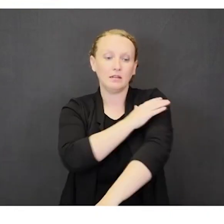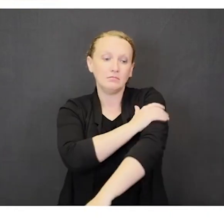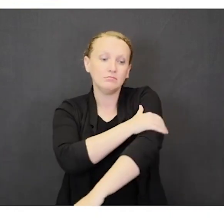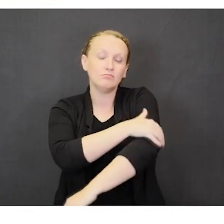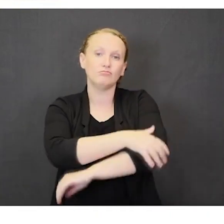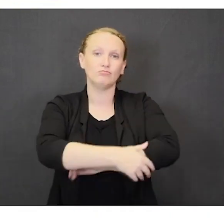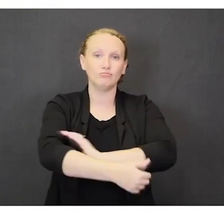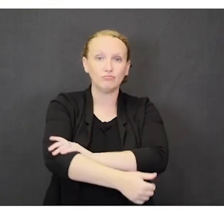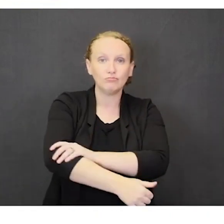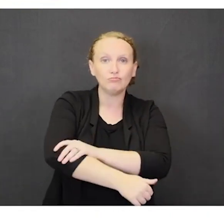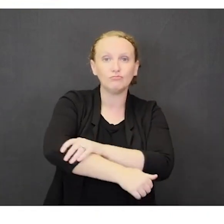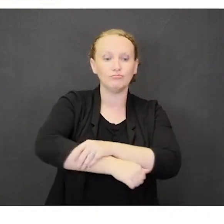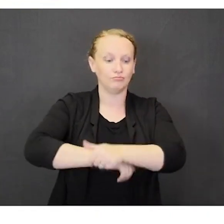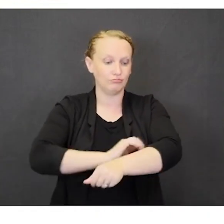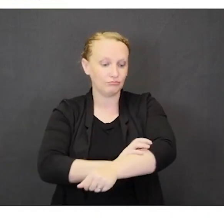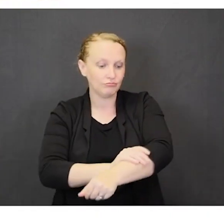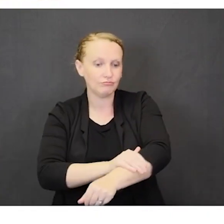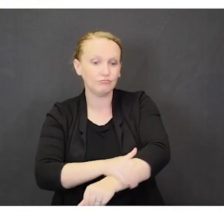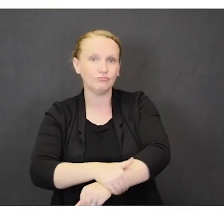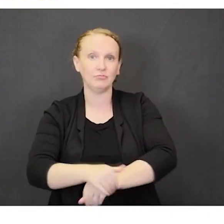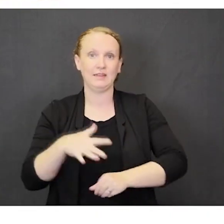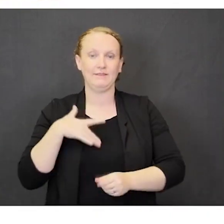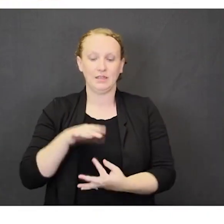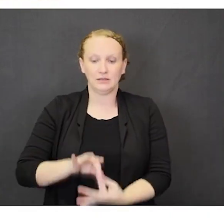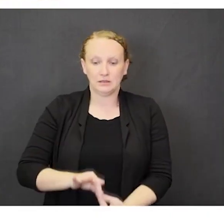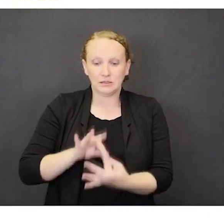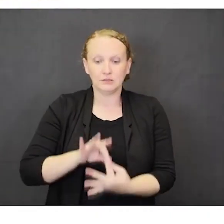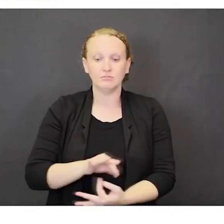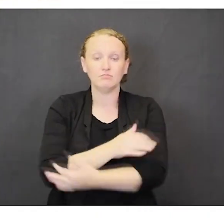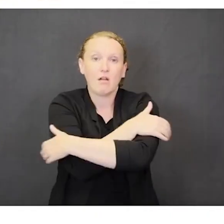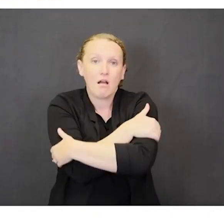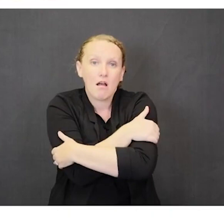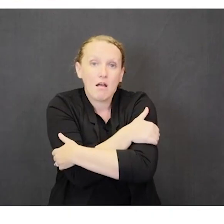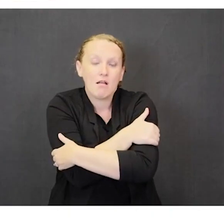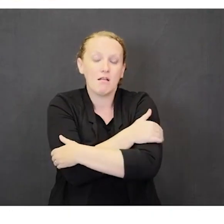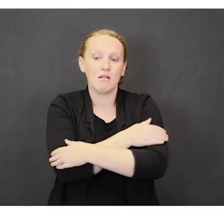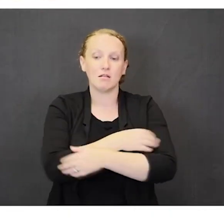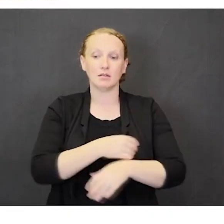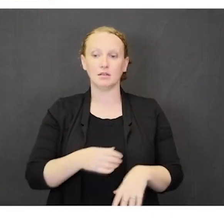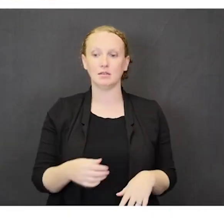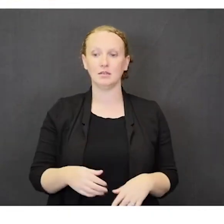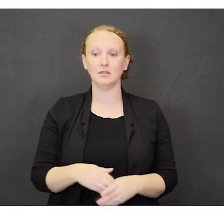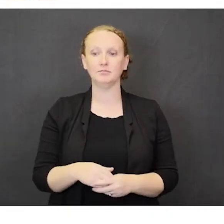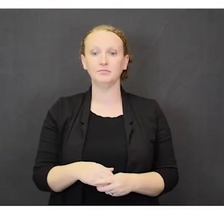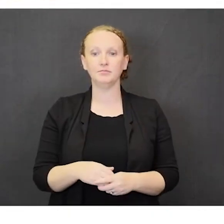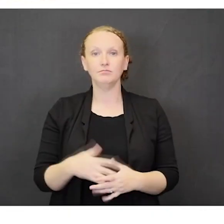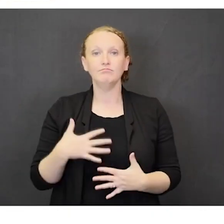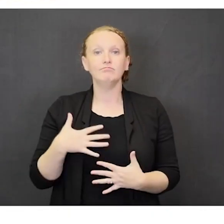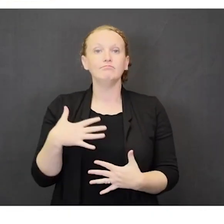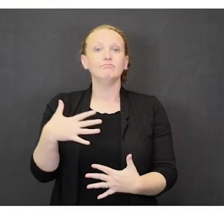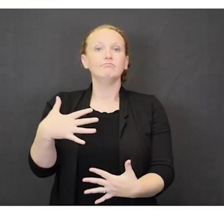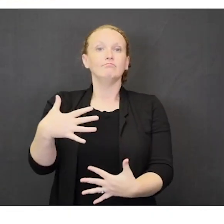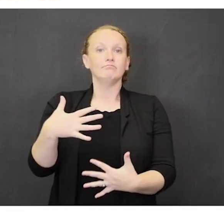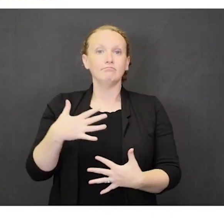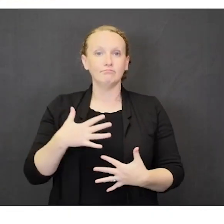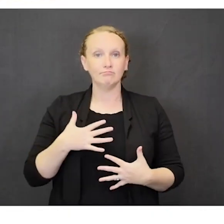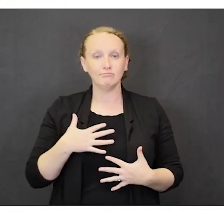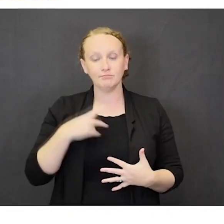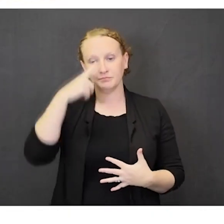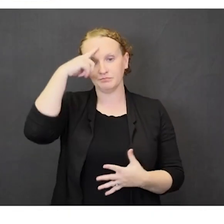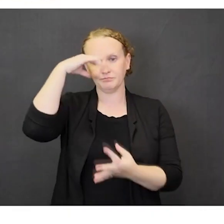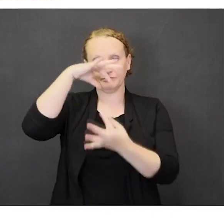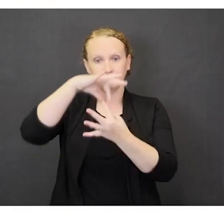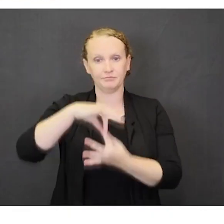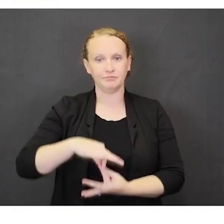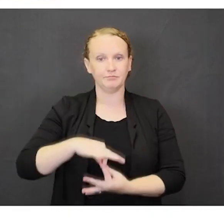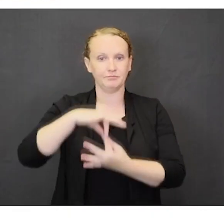Connect with your body, even ground your body. So pushing on your body, hugging yourself, taking those deep